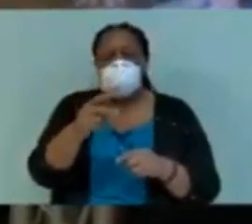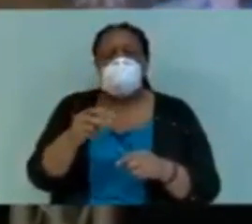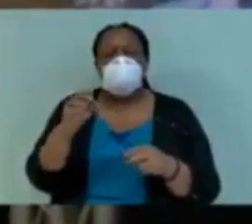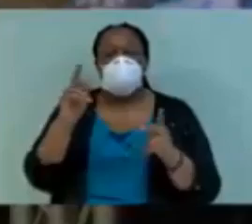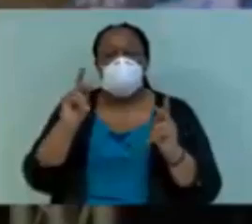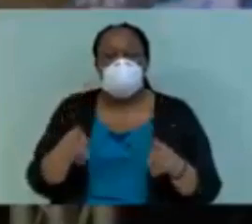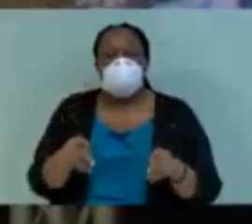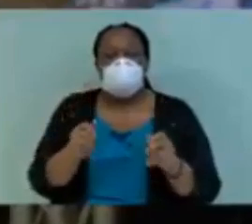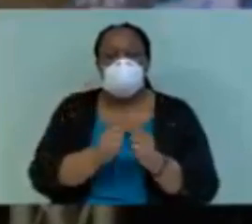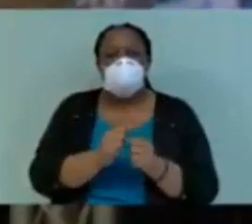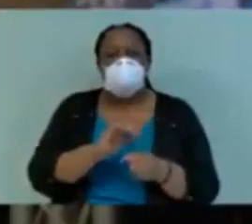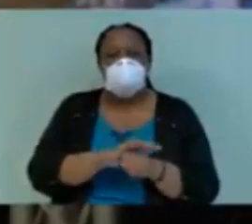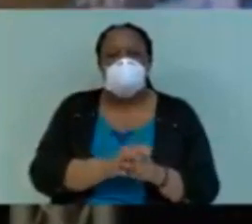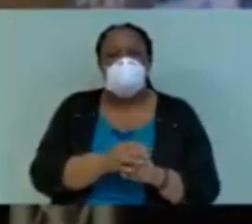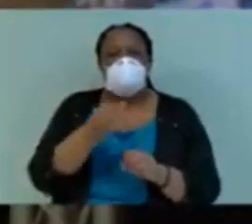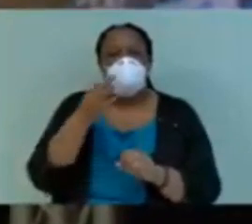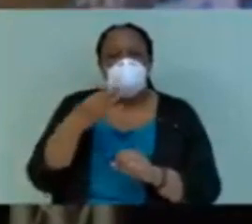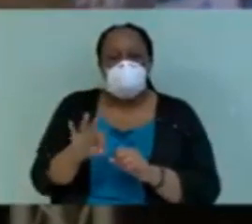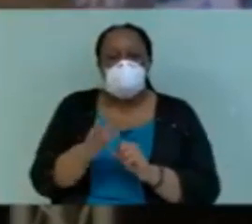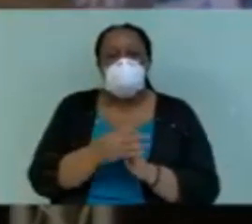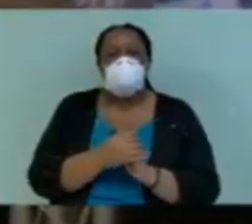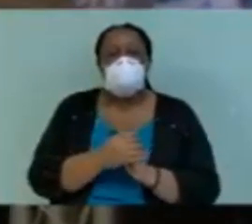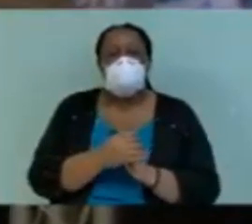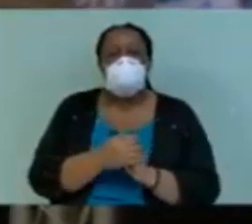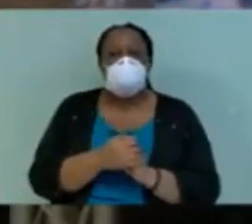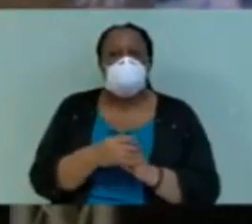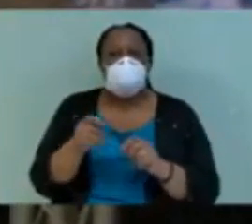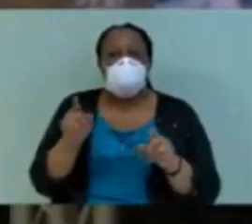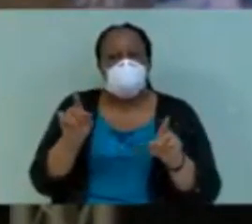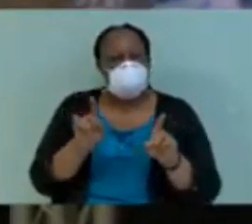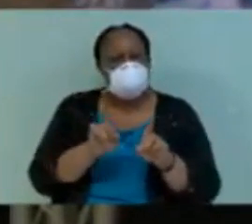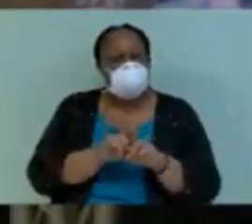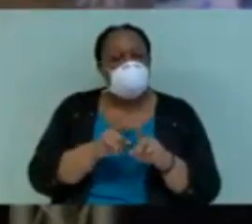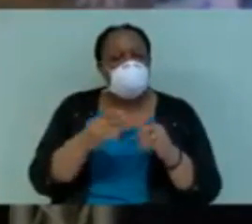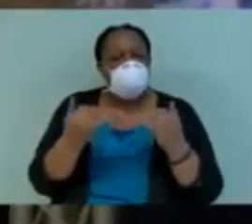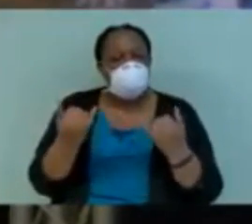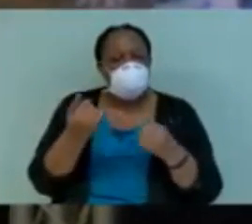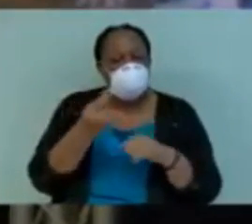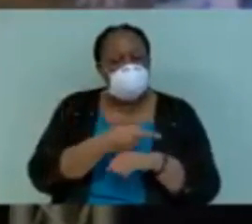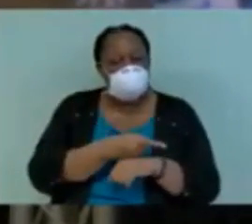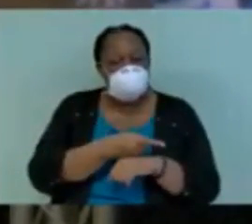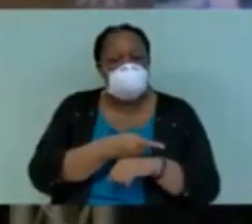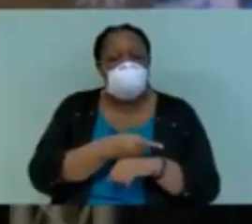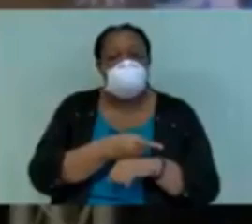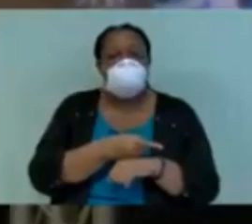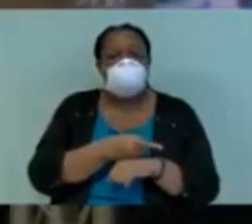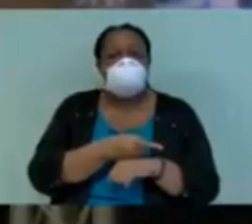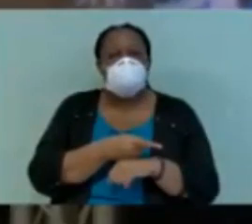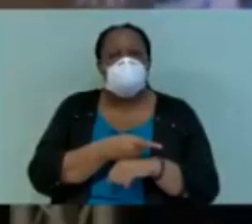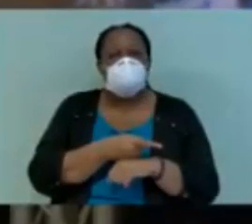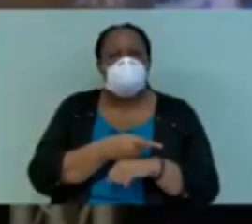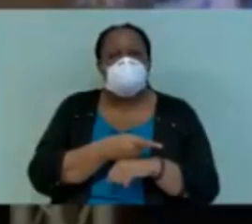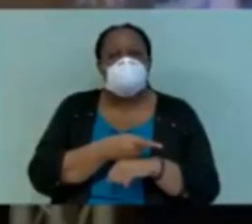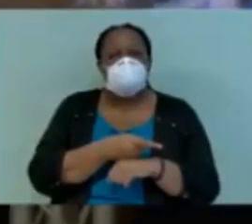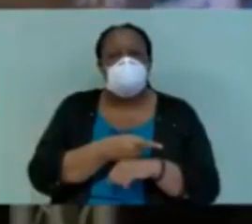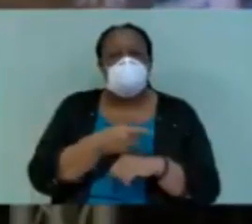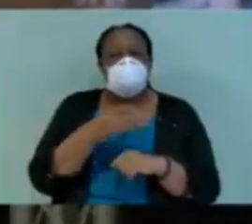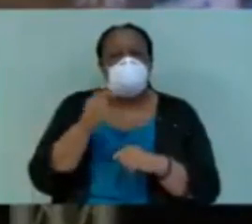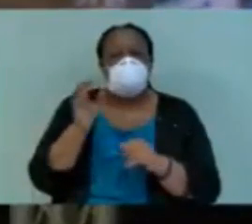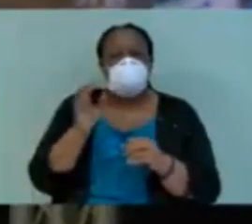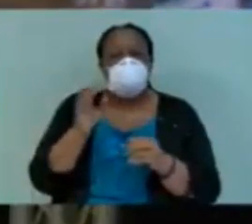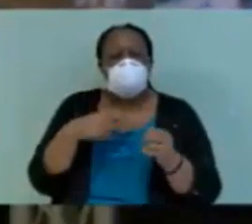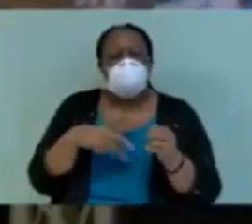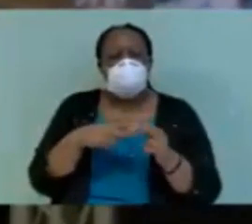On March 25, 2020, just over a month ago, the Federation of St. Kitts